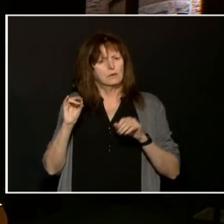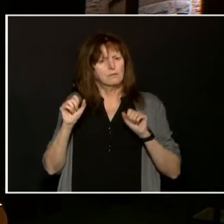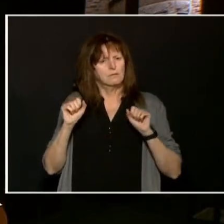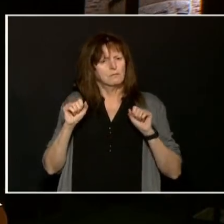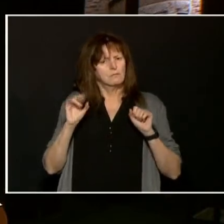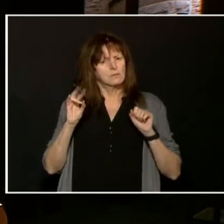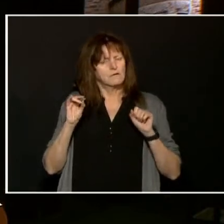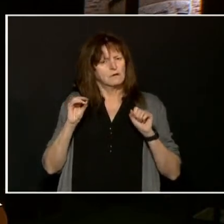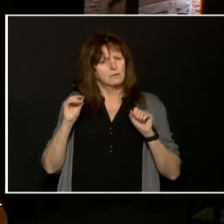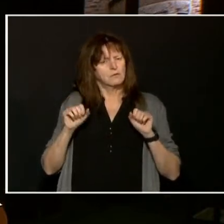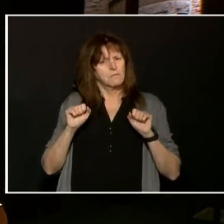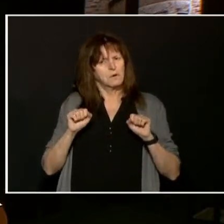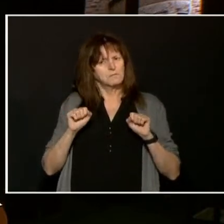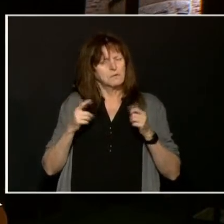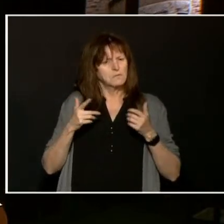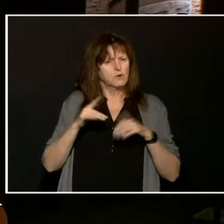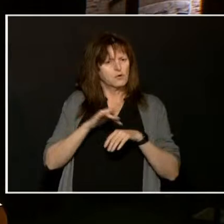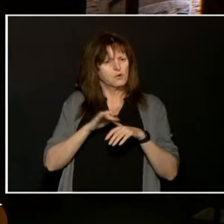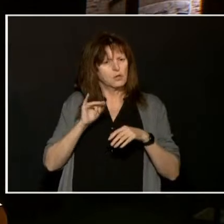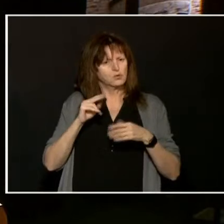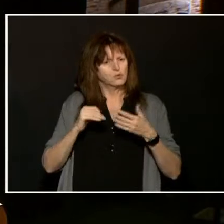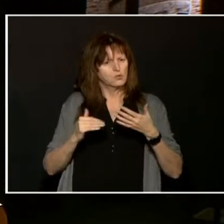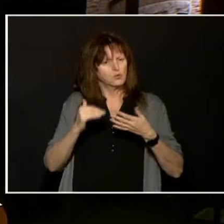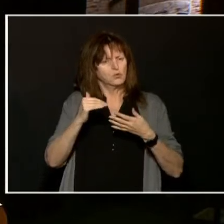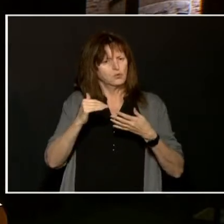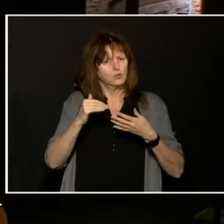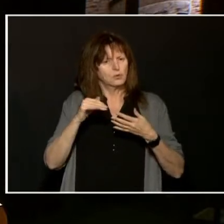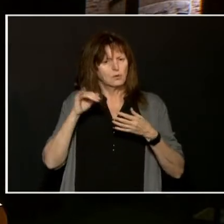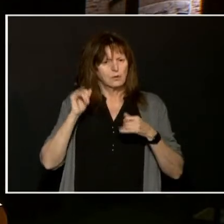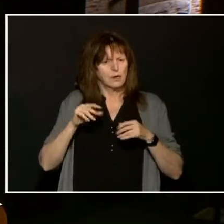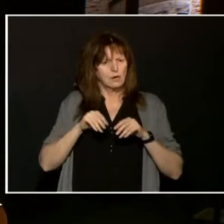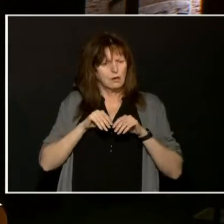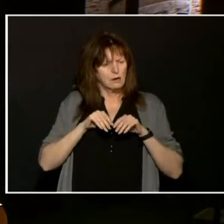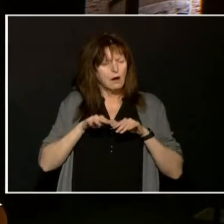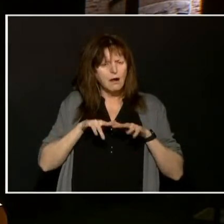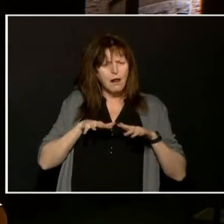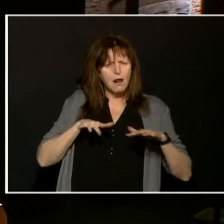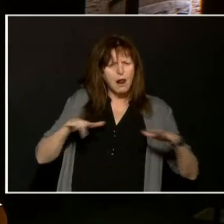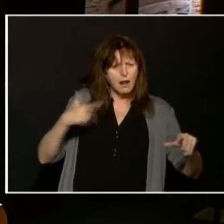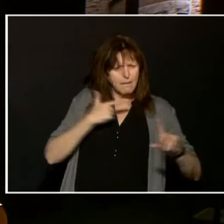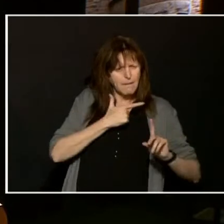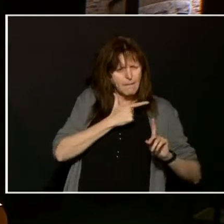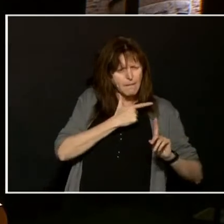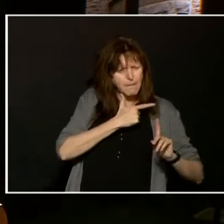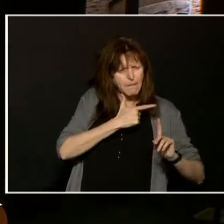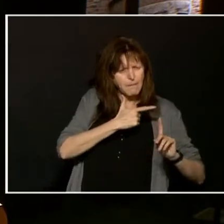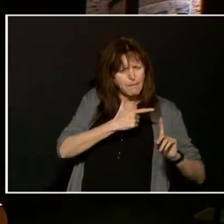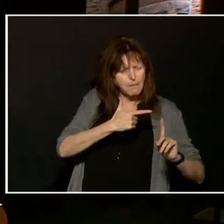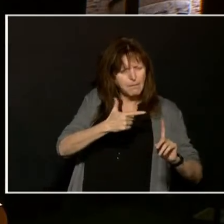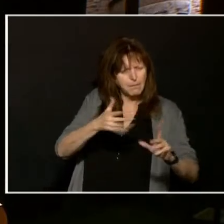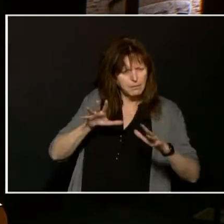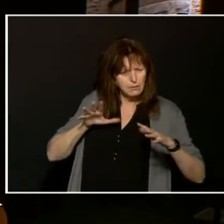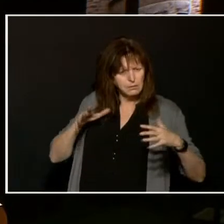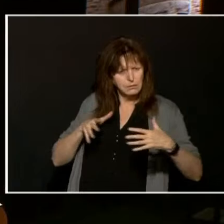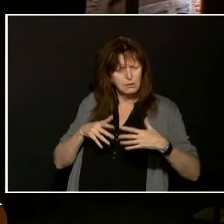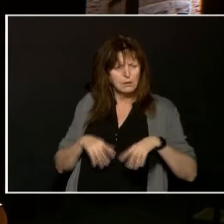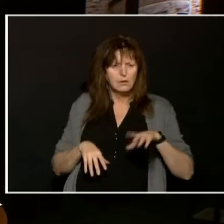often cited as a herd immunity number. It's the same number the federal government's using for a one-dose number.